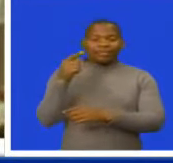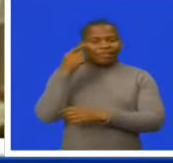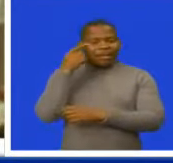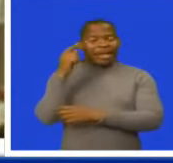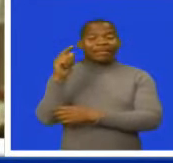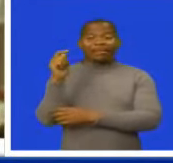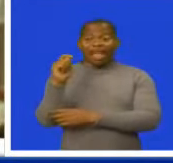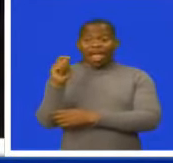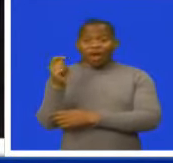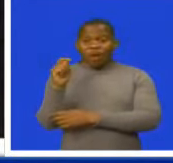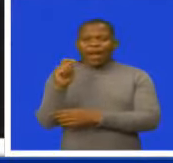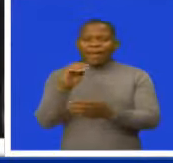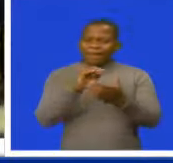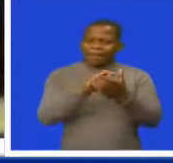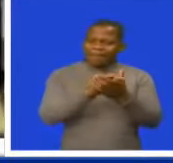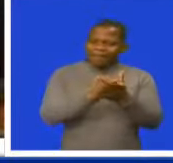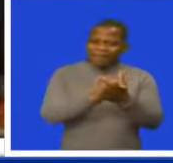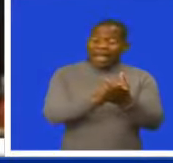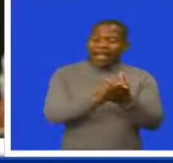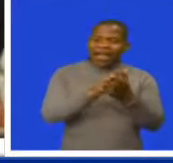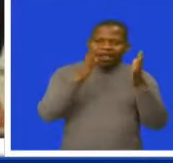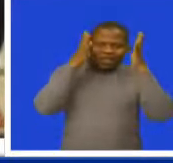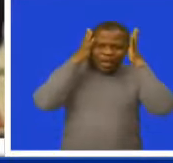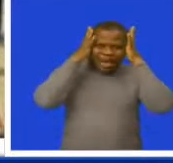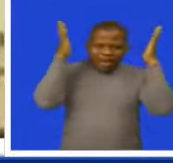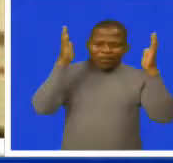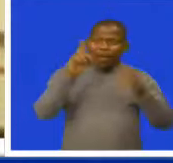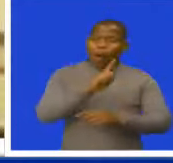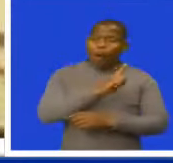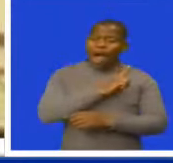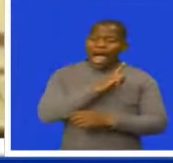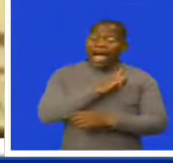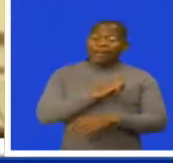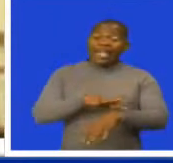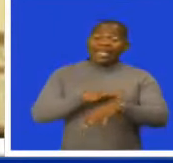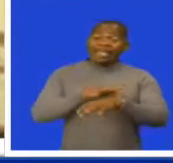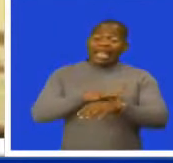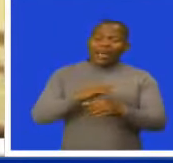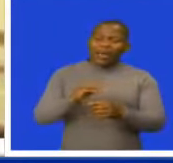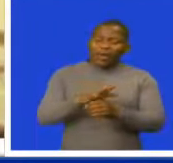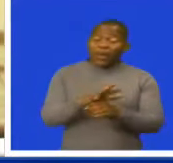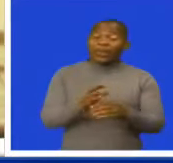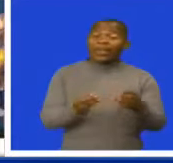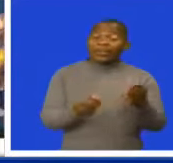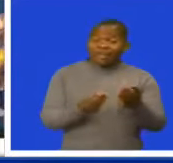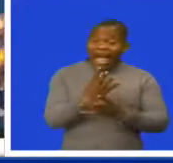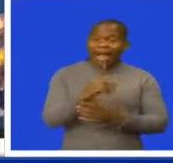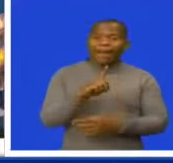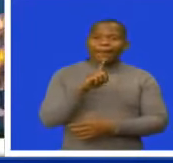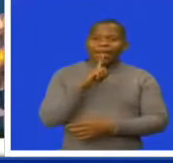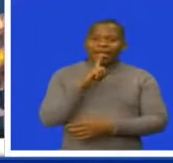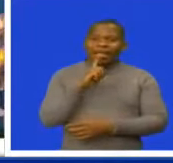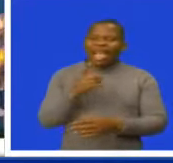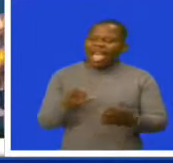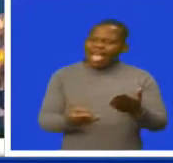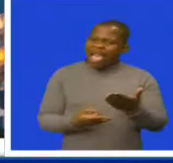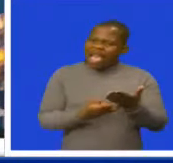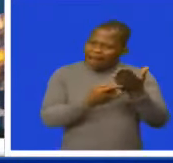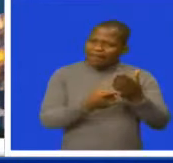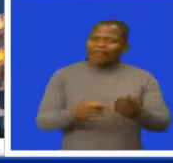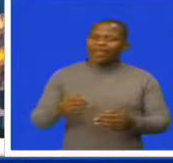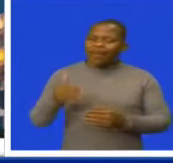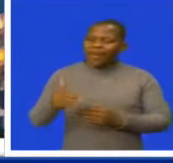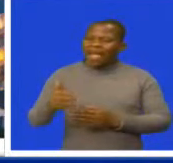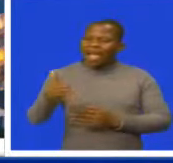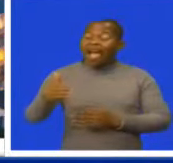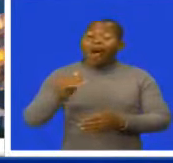kusita live lakangwane. Tindzabeni kubikade malanga endlamini nginamuzi Mkhonta eMbabane. Induna